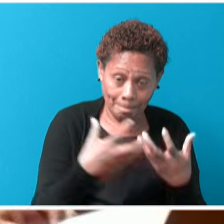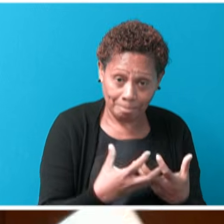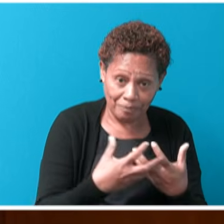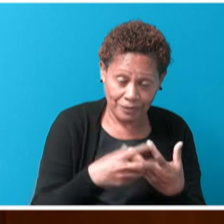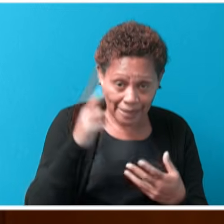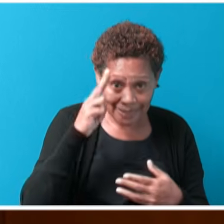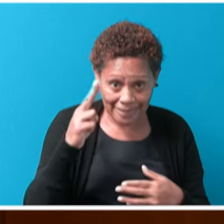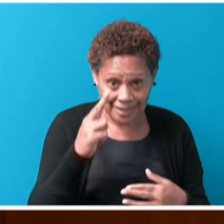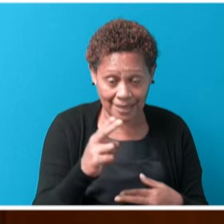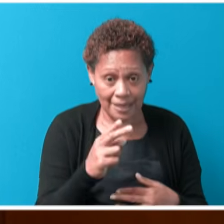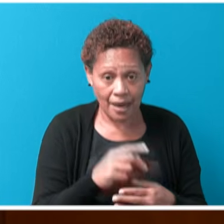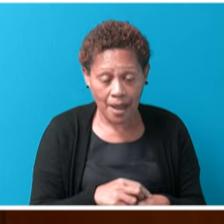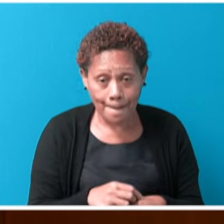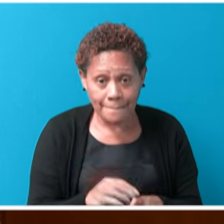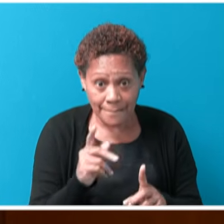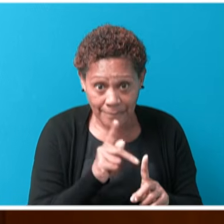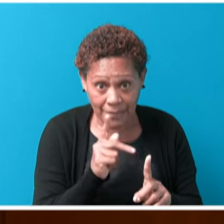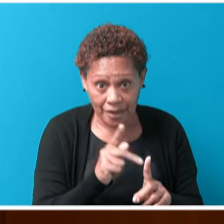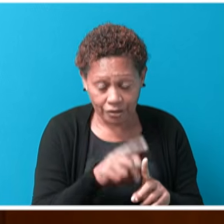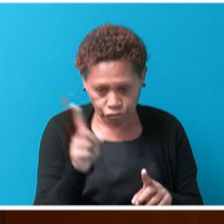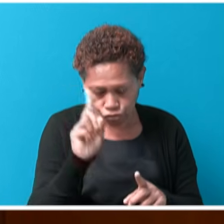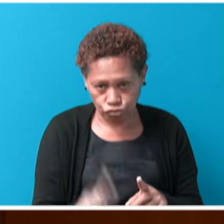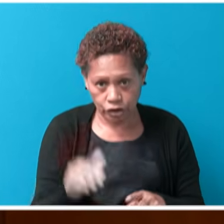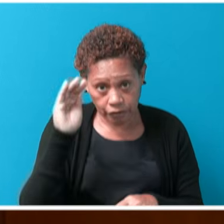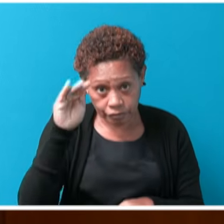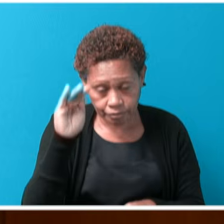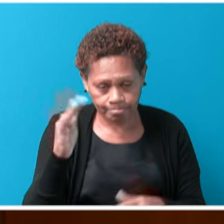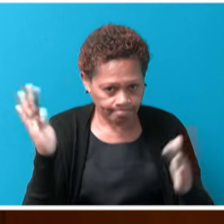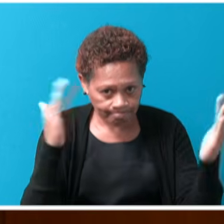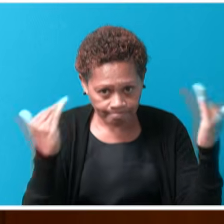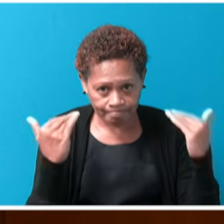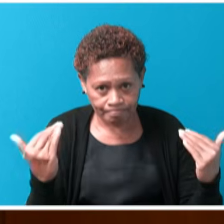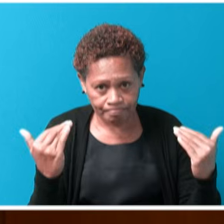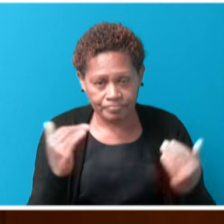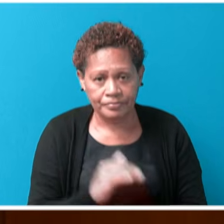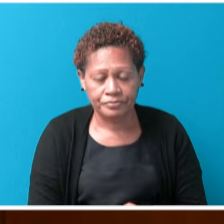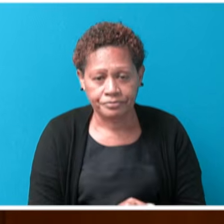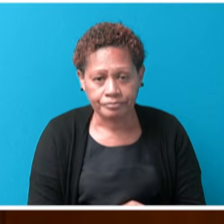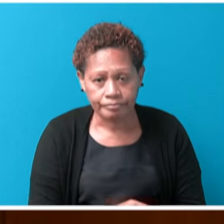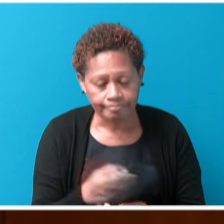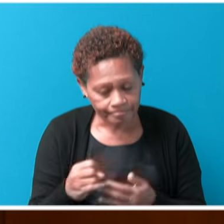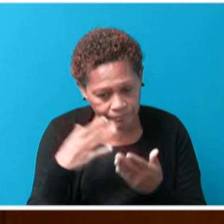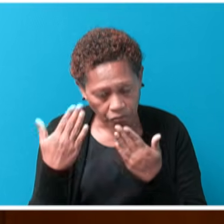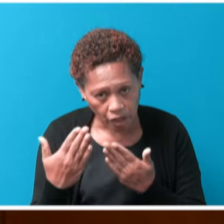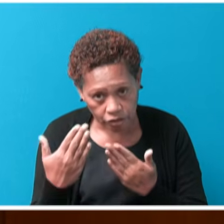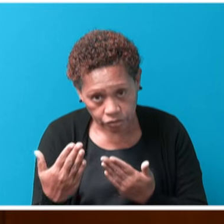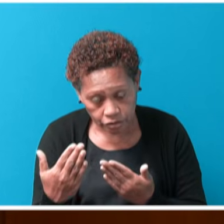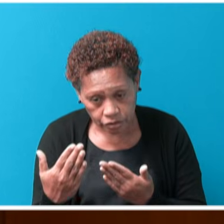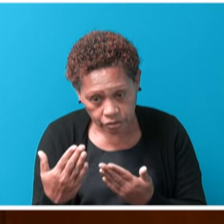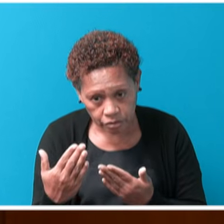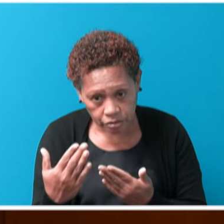and into the future. Mr. Speaker, sir, technology is reshaping governance